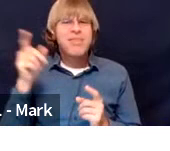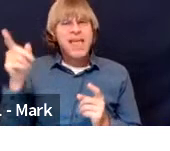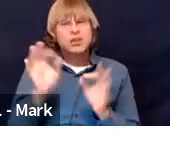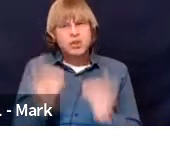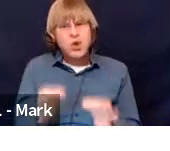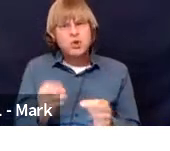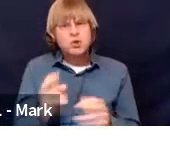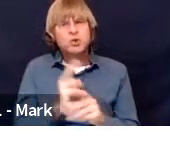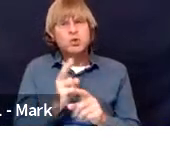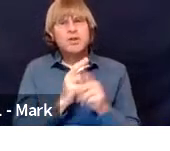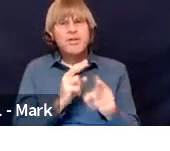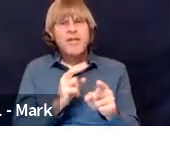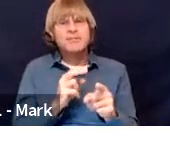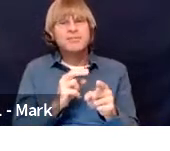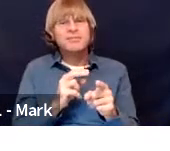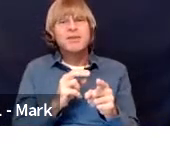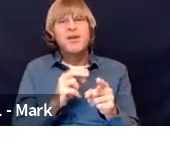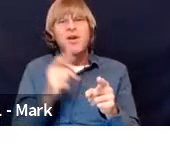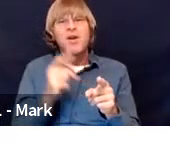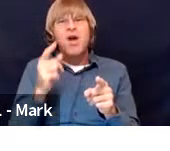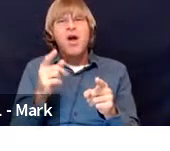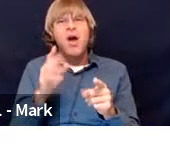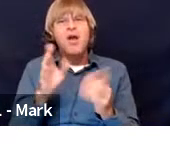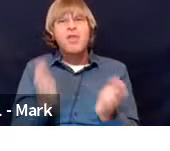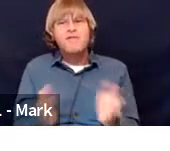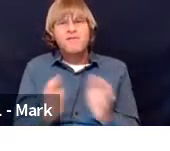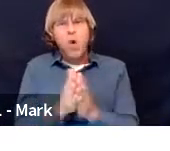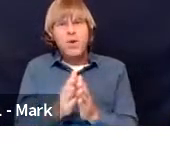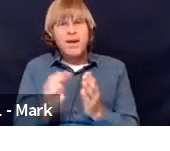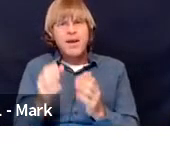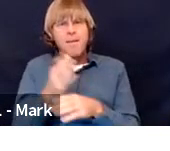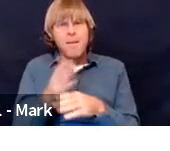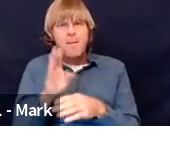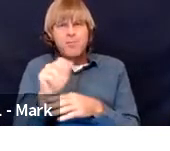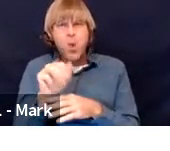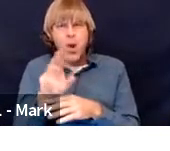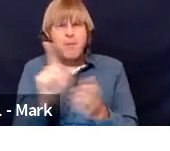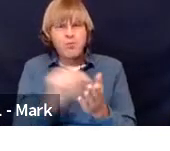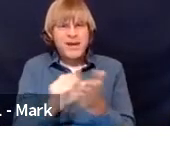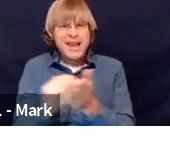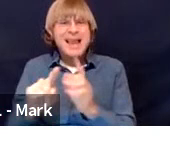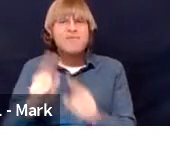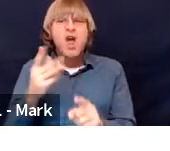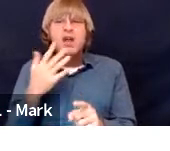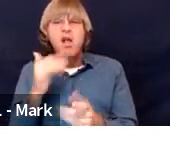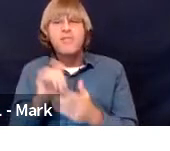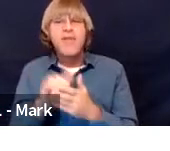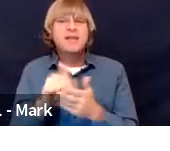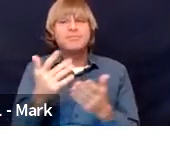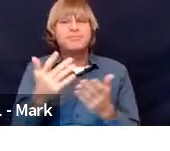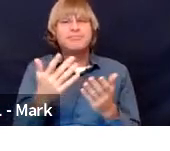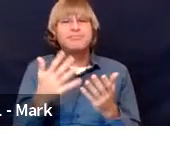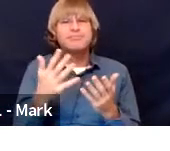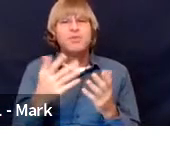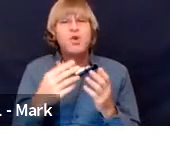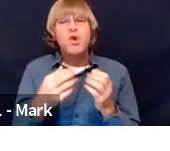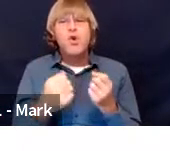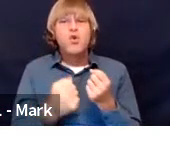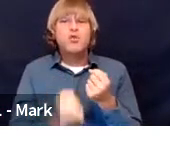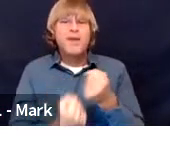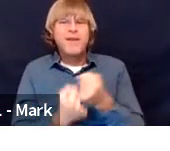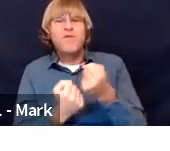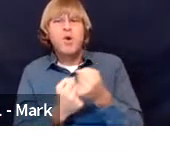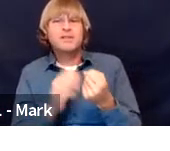chose the Eames Painting Canvas folding board and printed the different colors that kind of reinforced